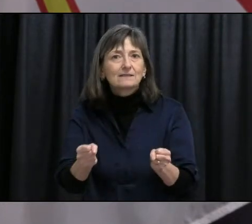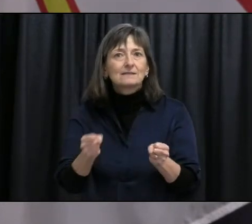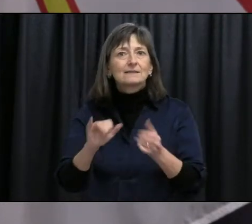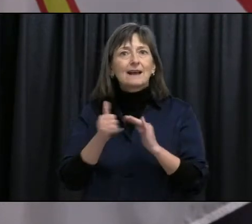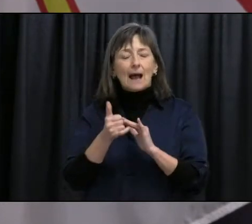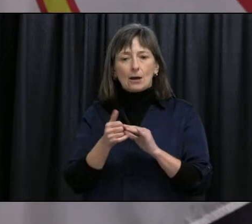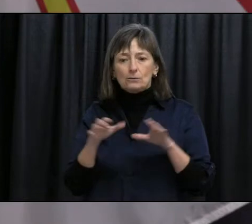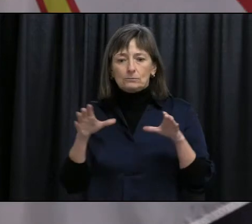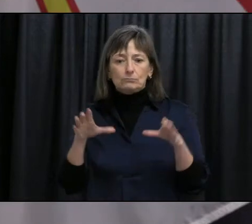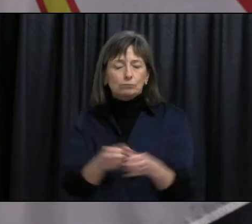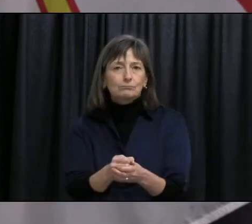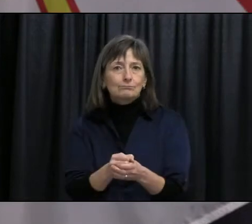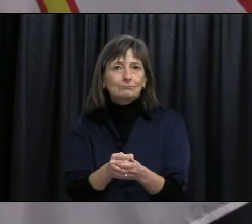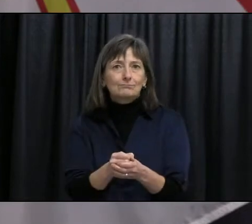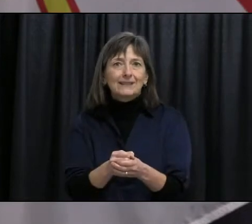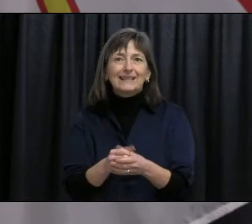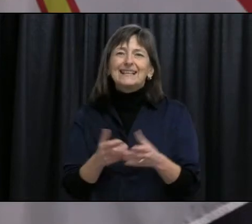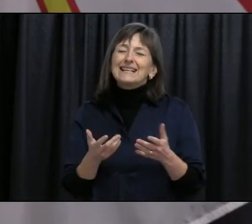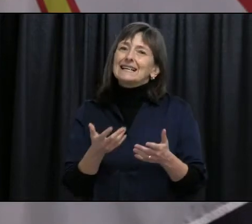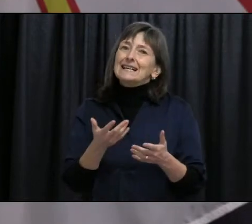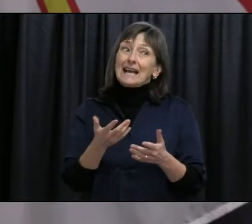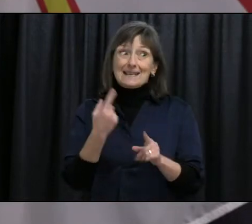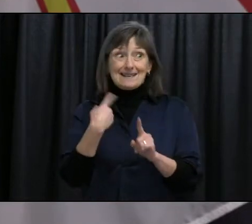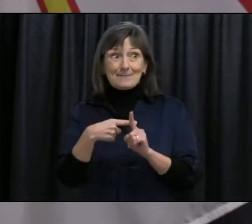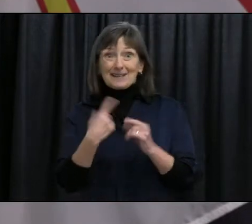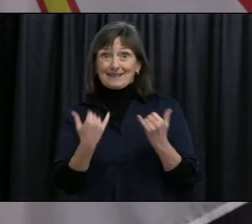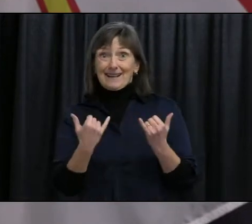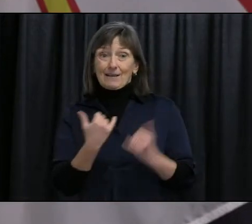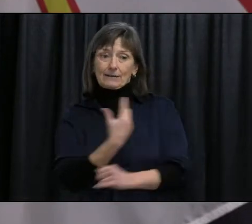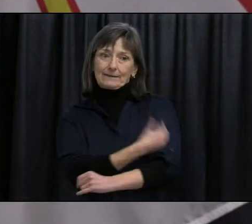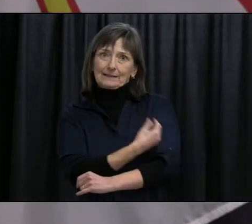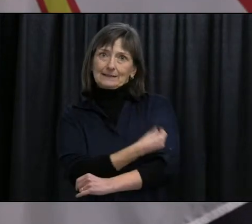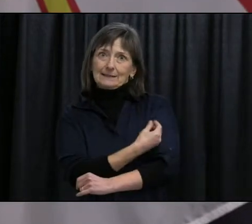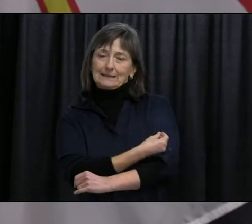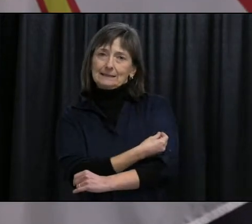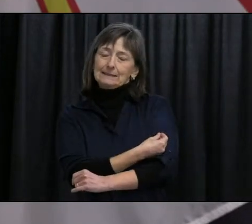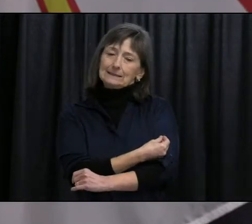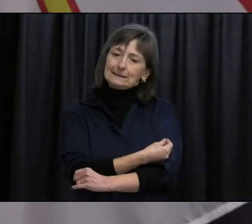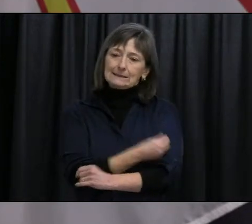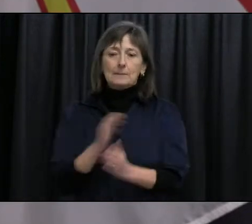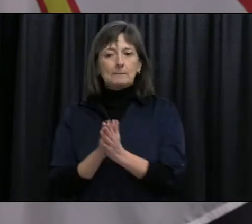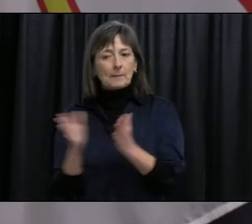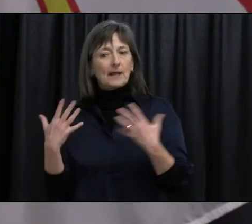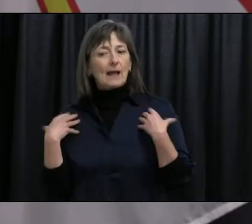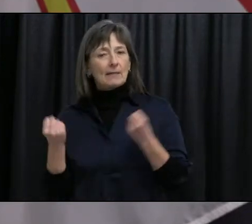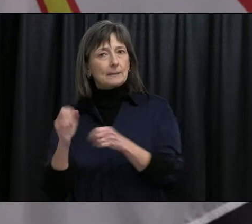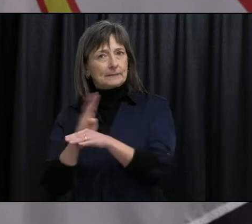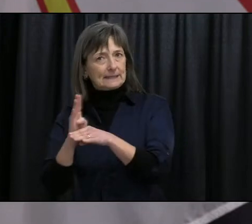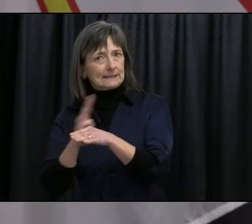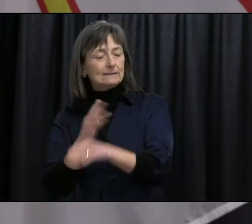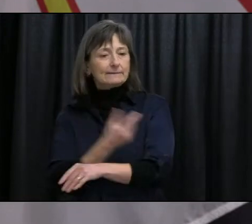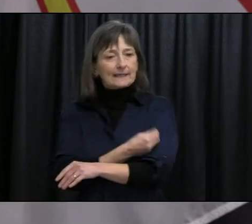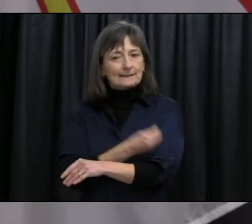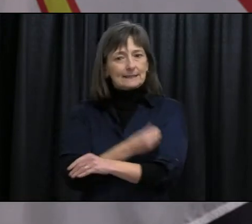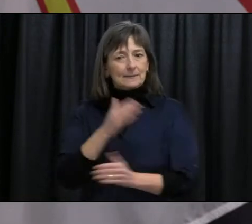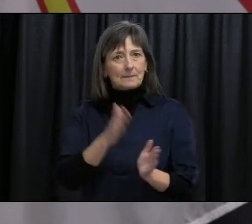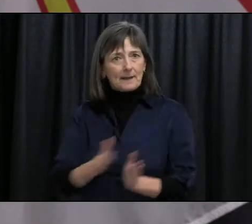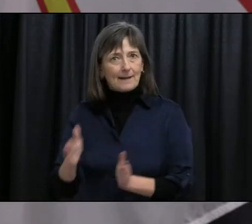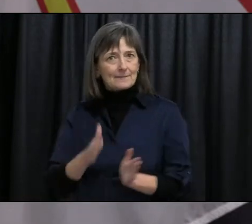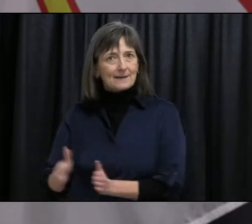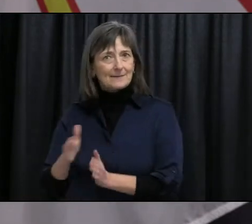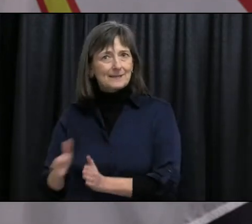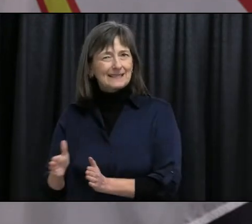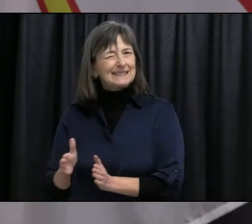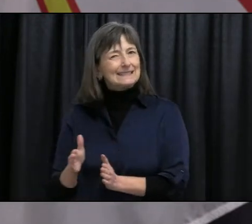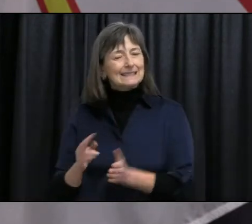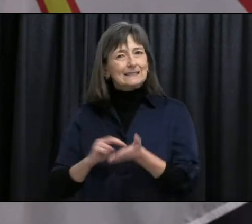in a situation where we're going to be giving out vaccine, and public health is heavily involved in that as well. We obviously need to make sure that we